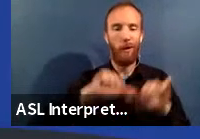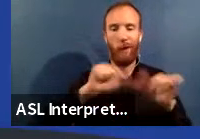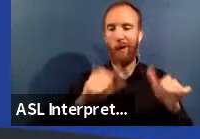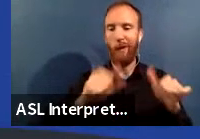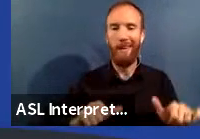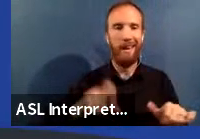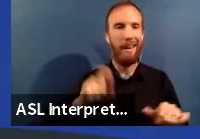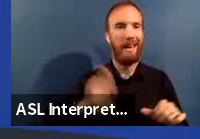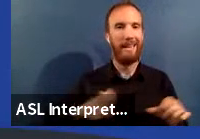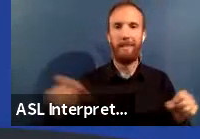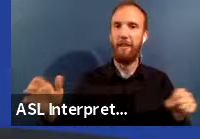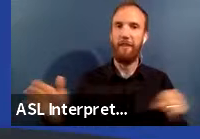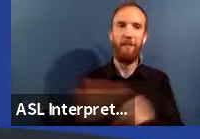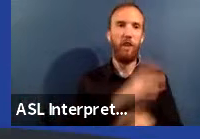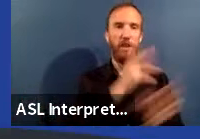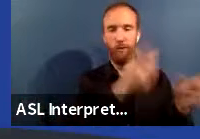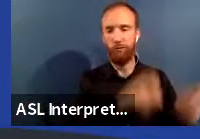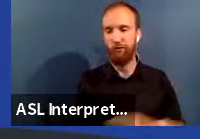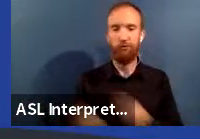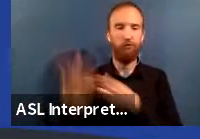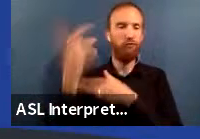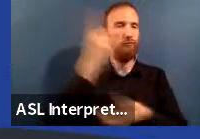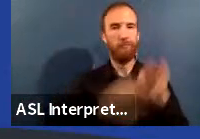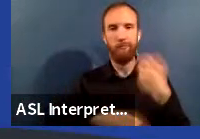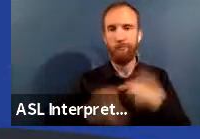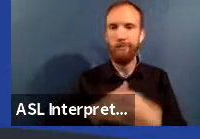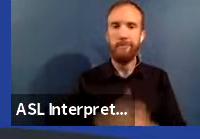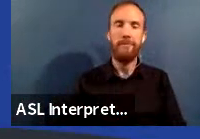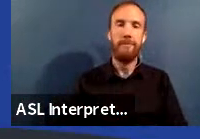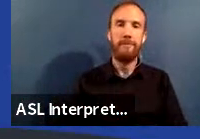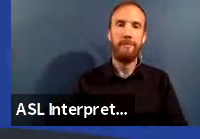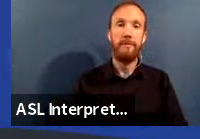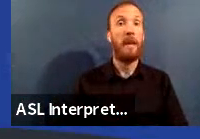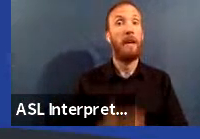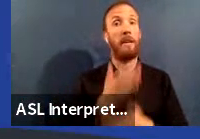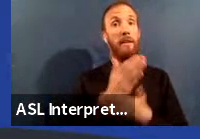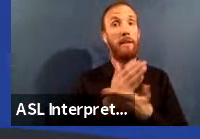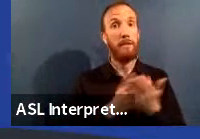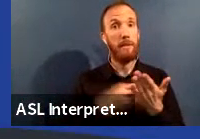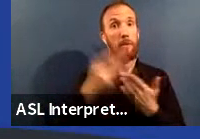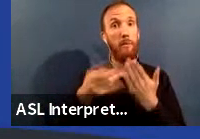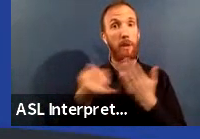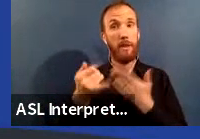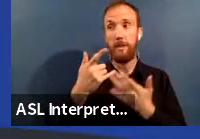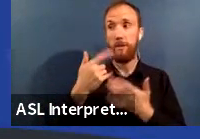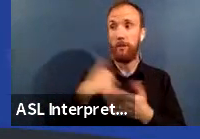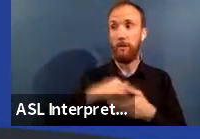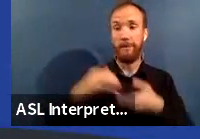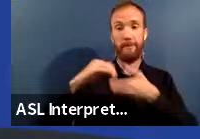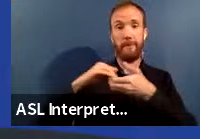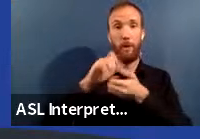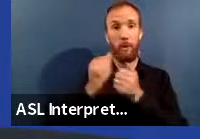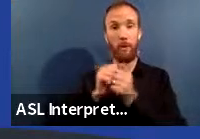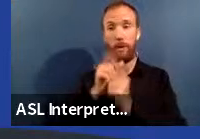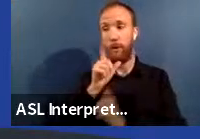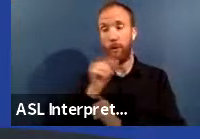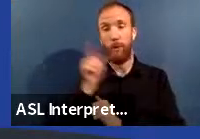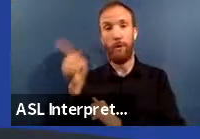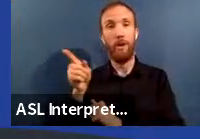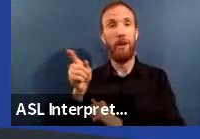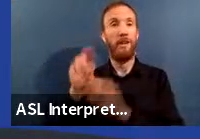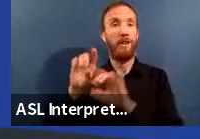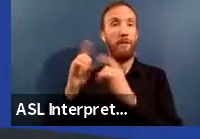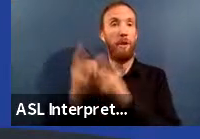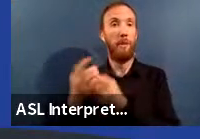replacement. On some of these projects, we partner with the Department of Water Management and the Metropolitan Water Reclamation